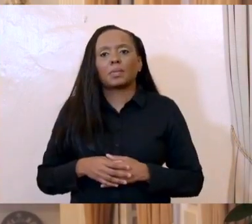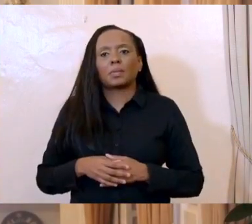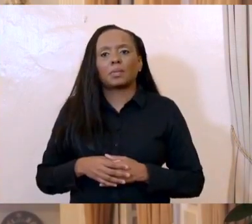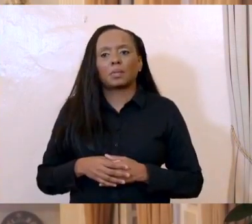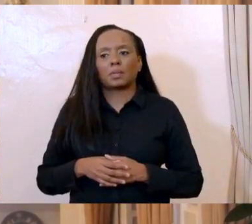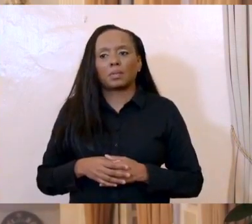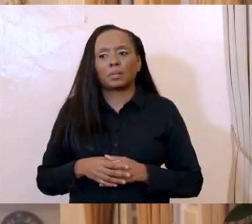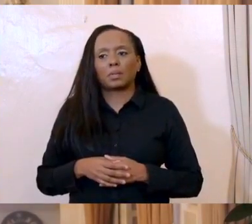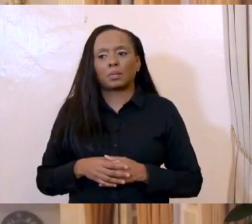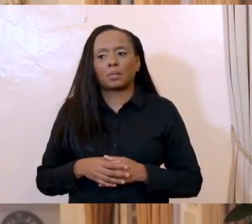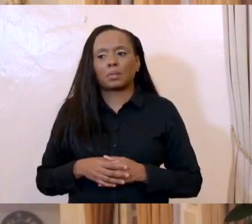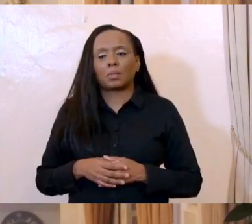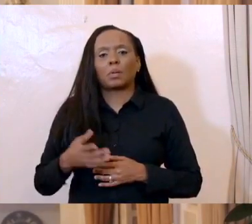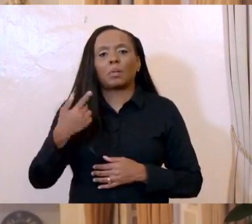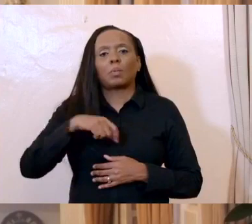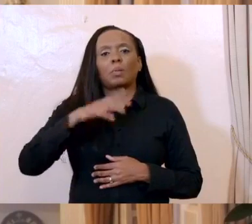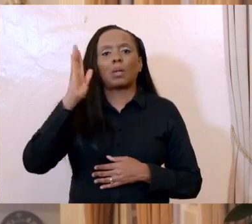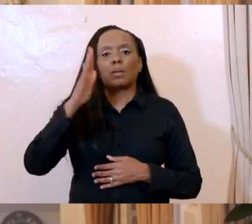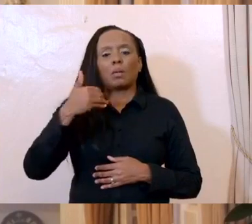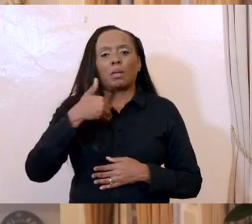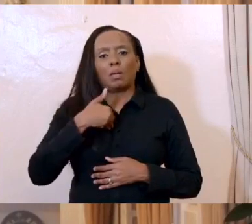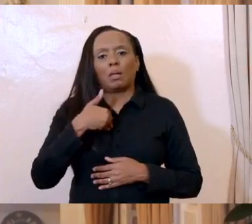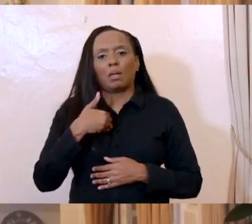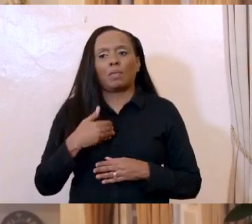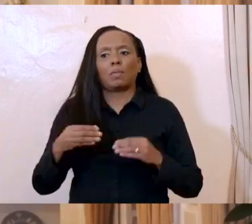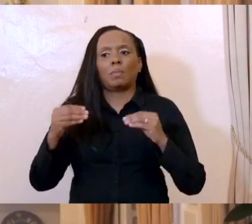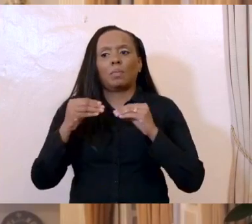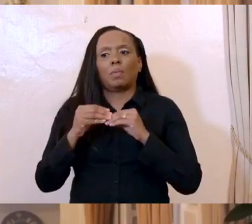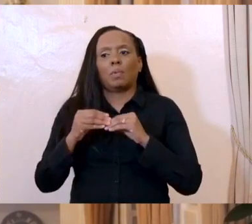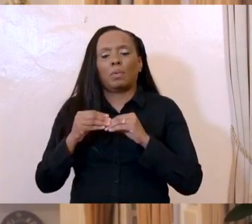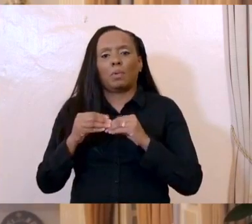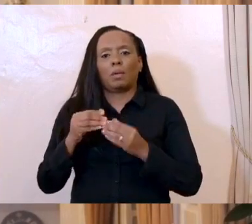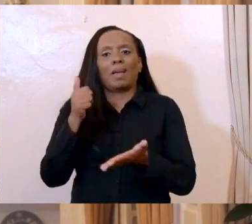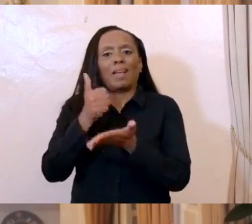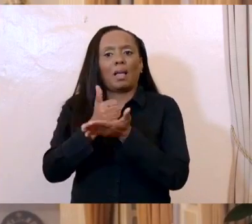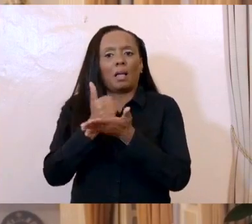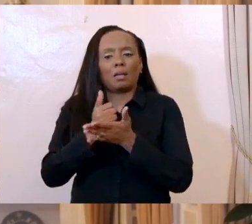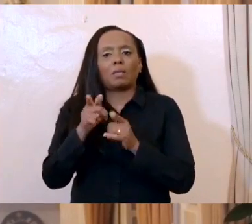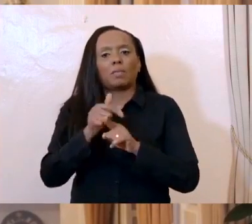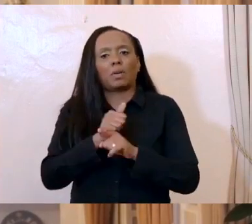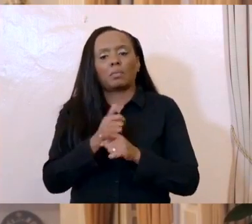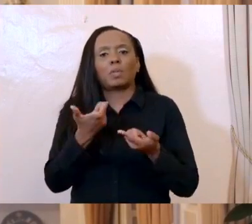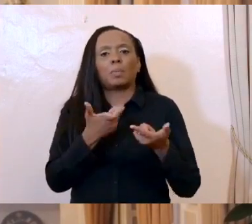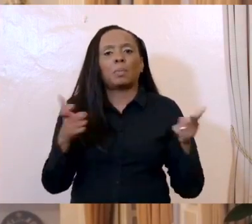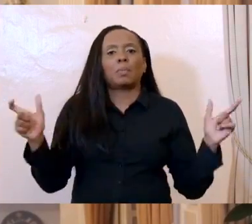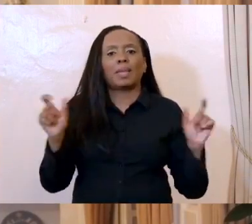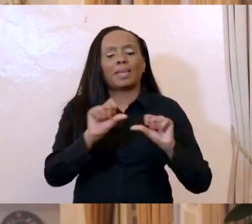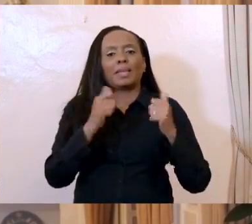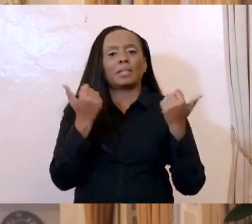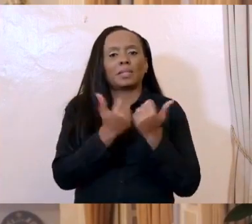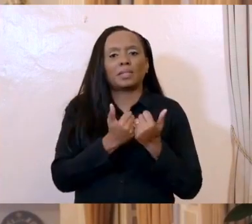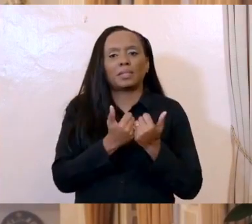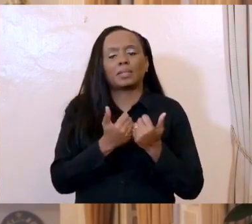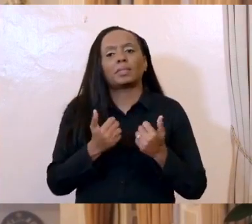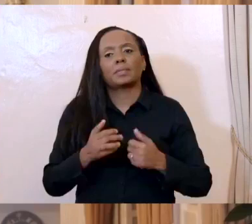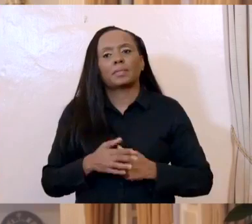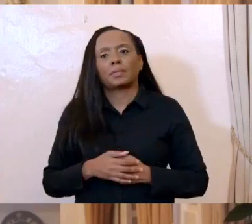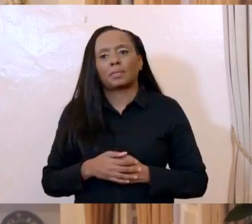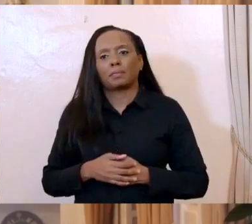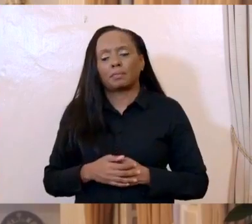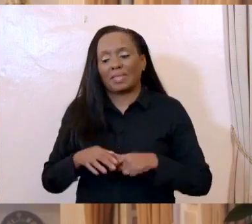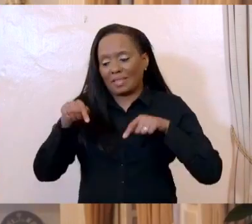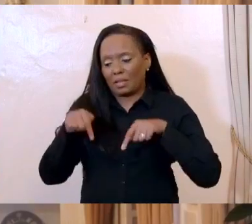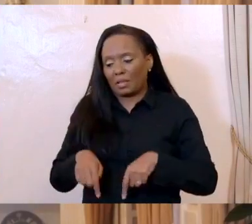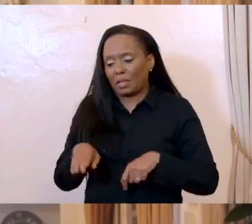greater assistance from those bodies. That's the first thing I will say. In terms at the local level,